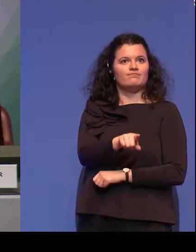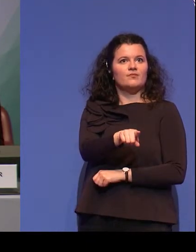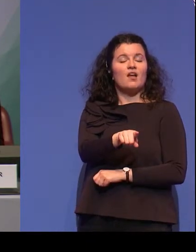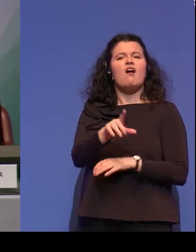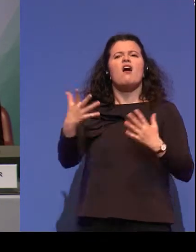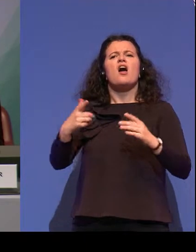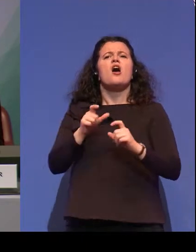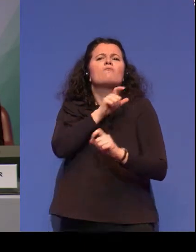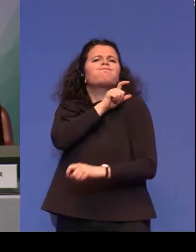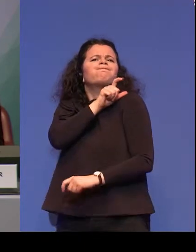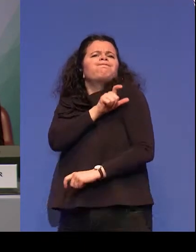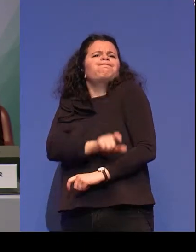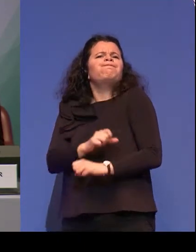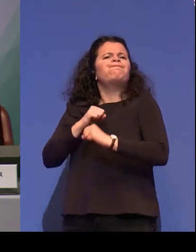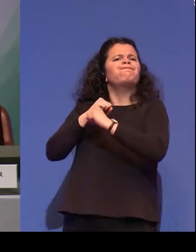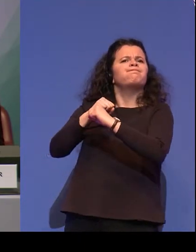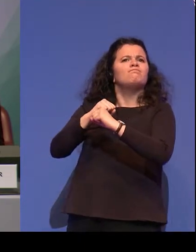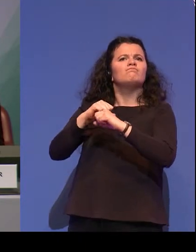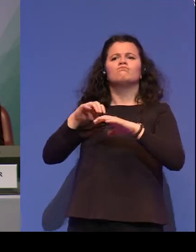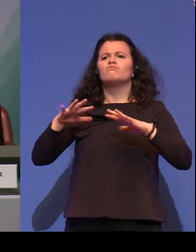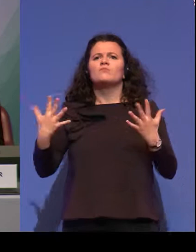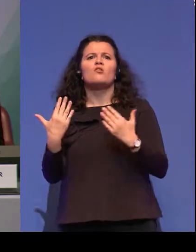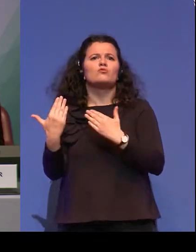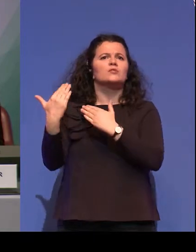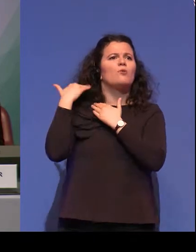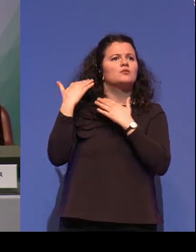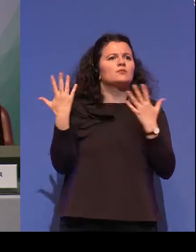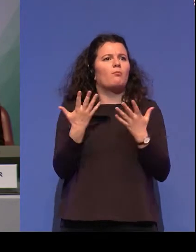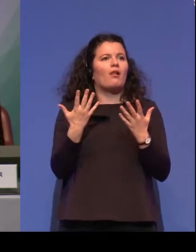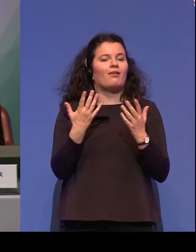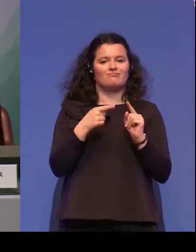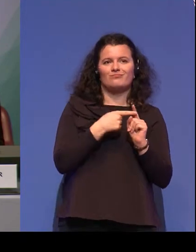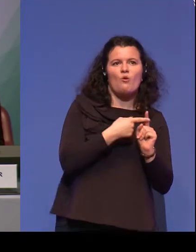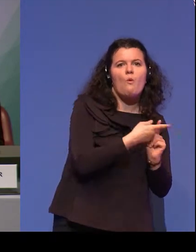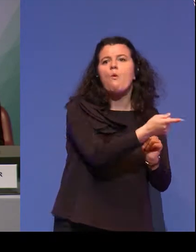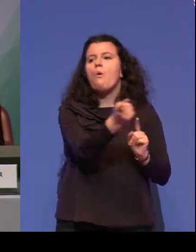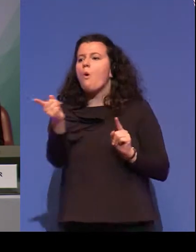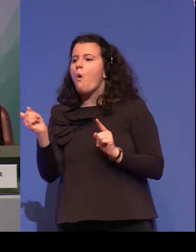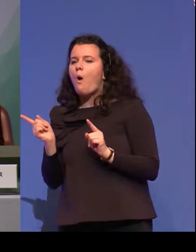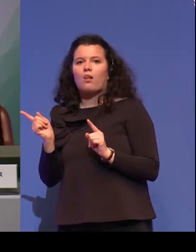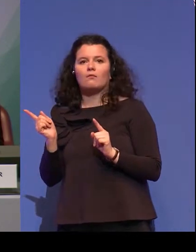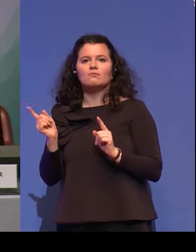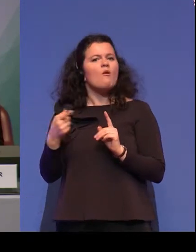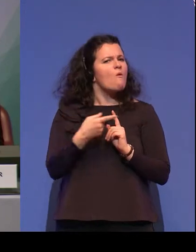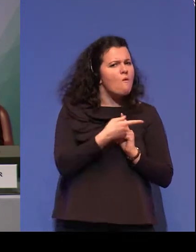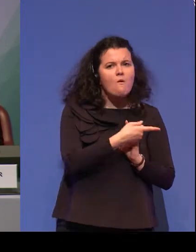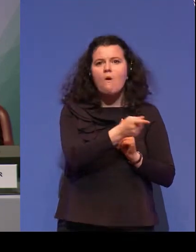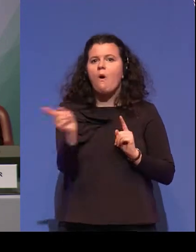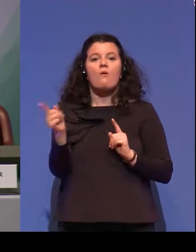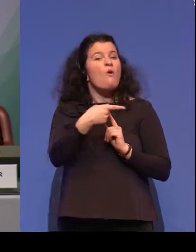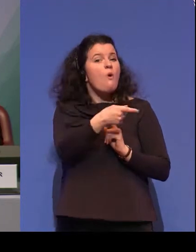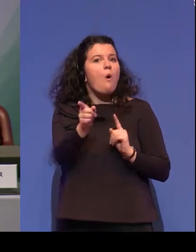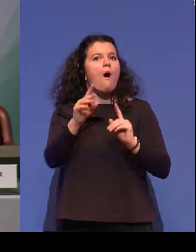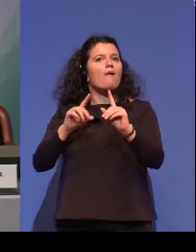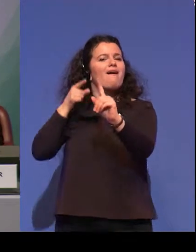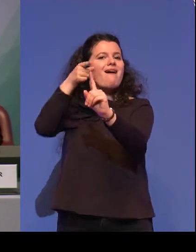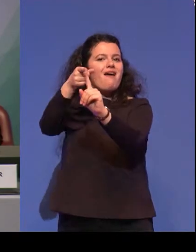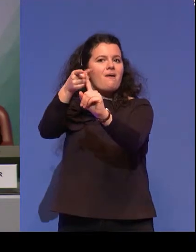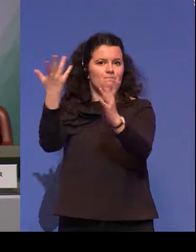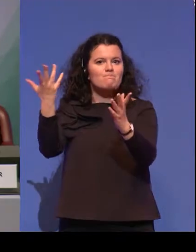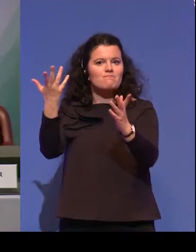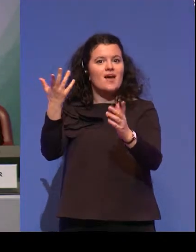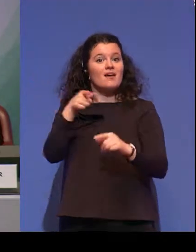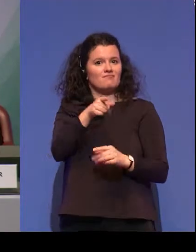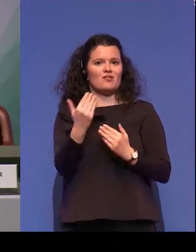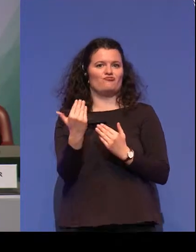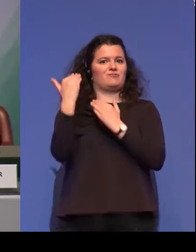need all stakeholders on board to reach out to common goals. I'm therefore confident that